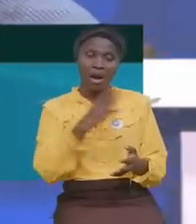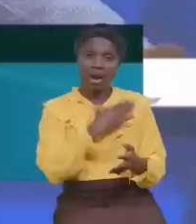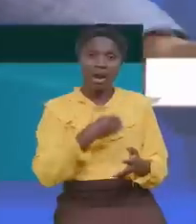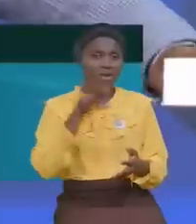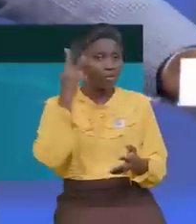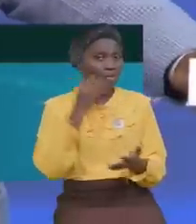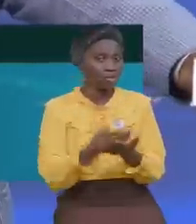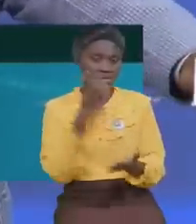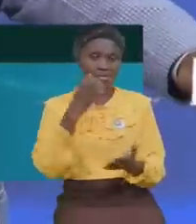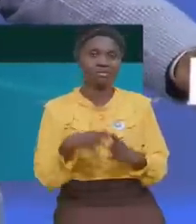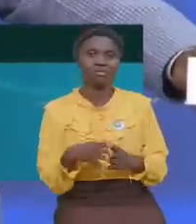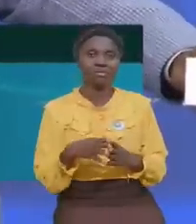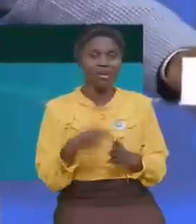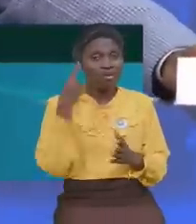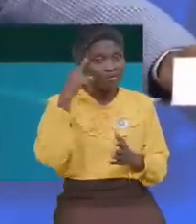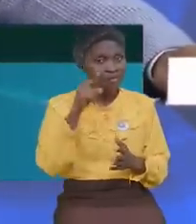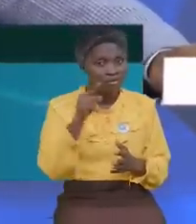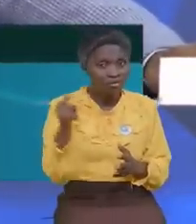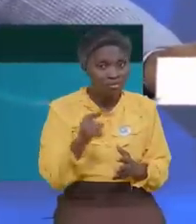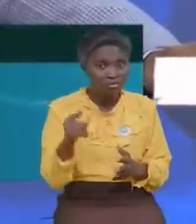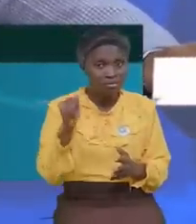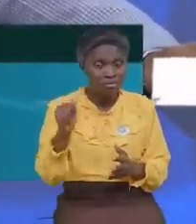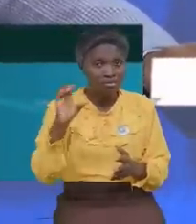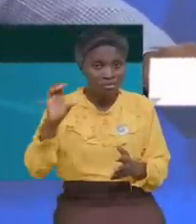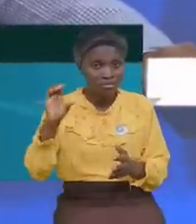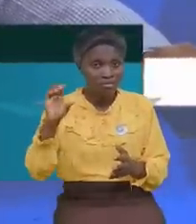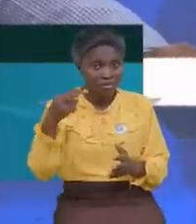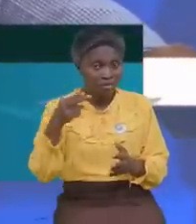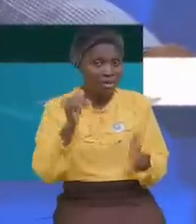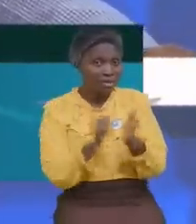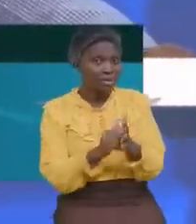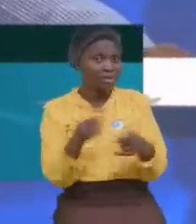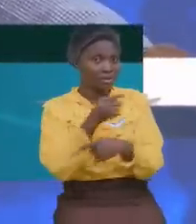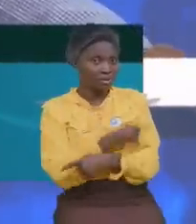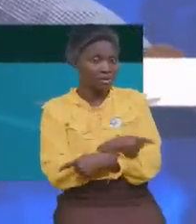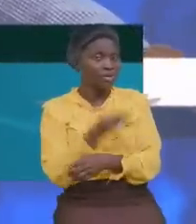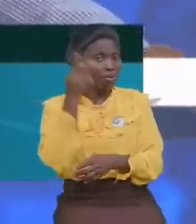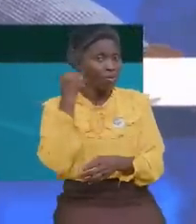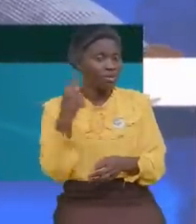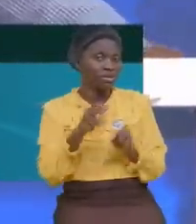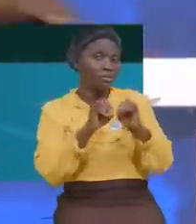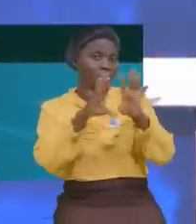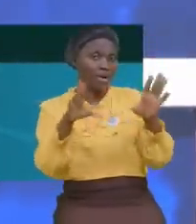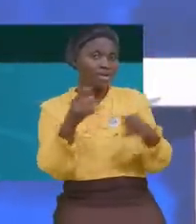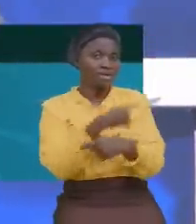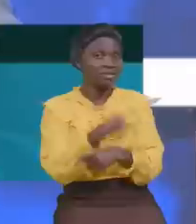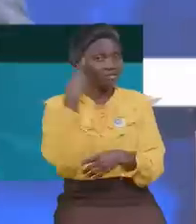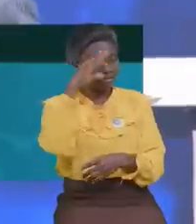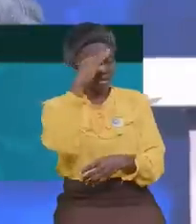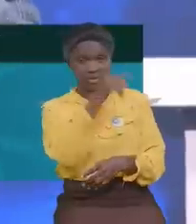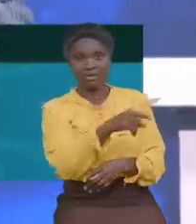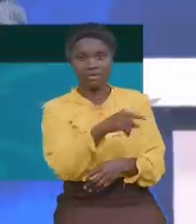For Zacchaeus, that day was a bright day for him. You